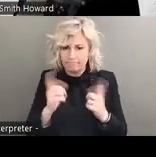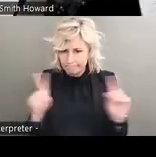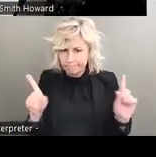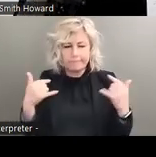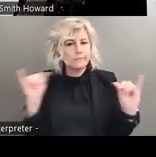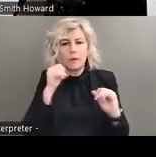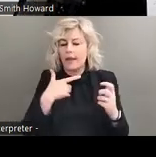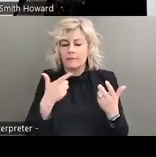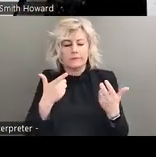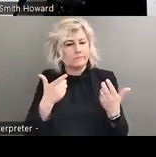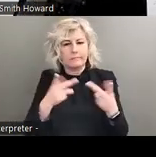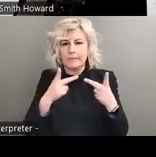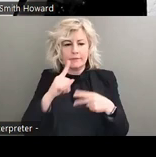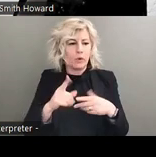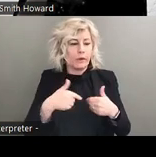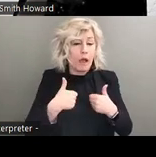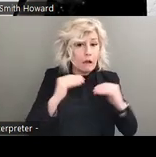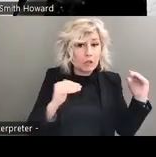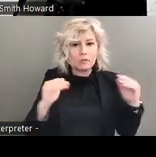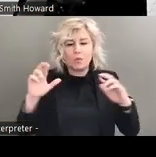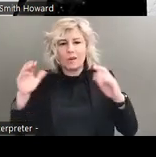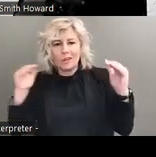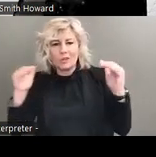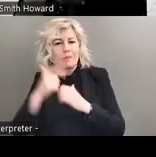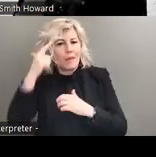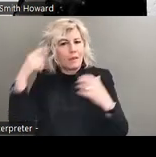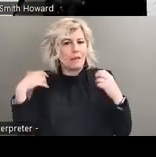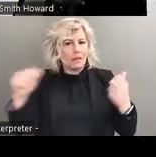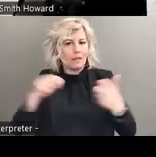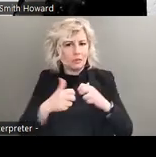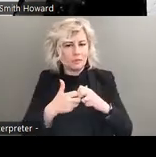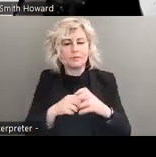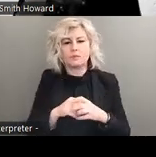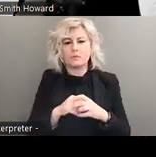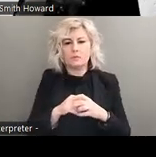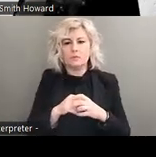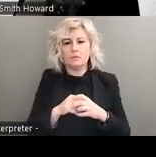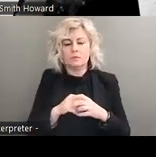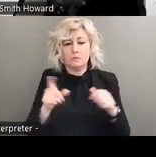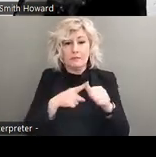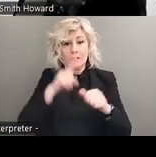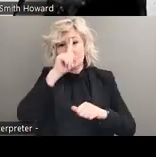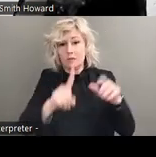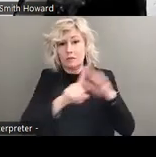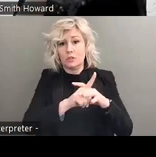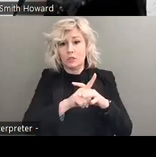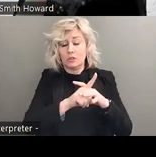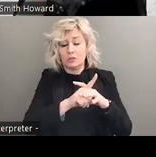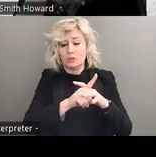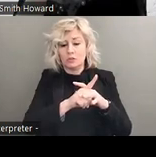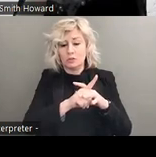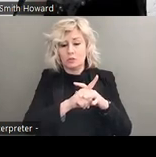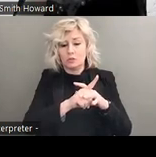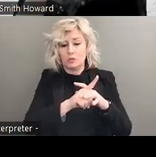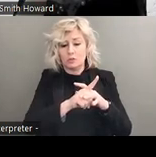accommodations for young adults nor adults with mental health issues. Mm-hmm. My first thought and question that came that